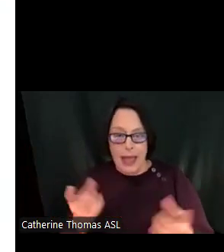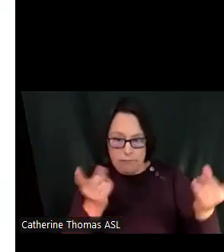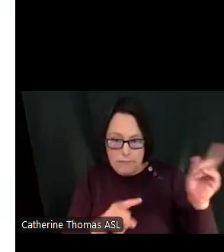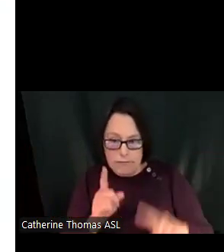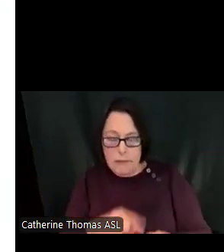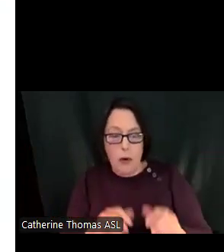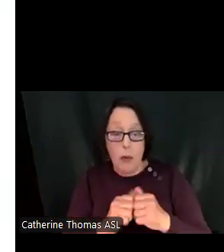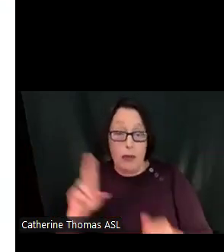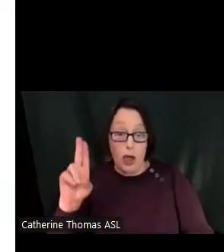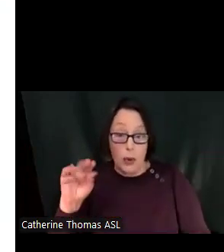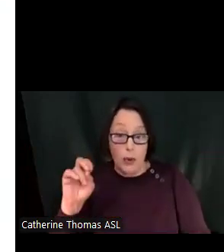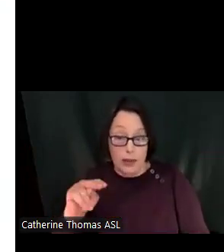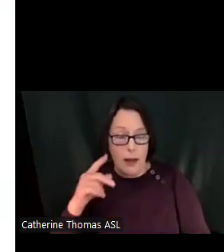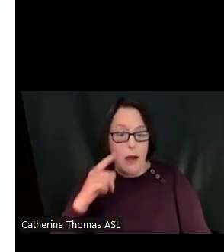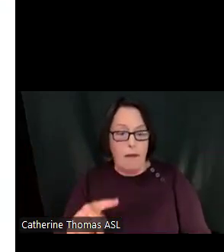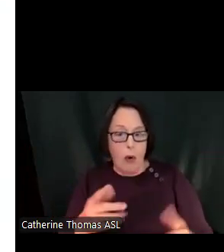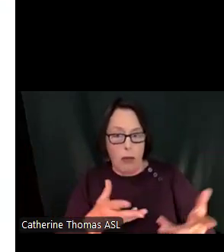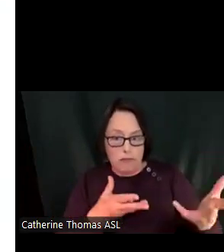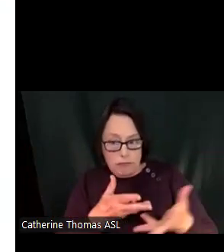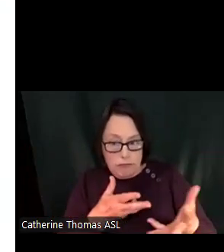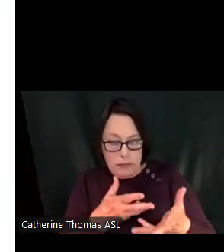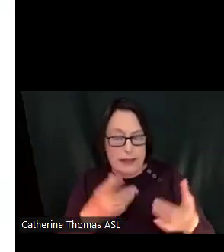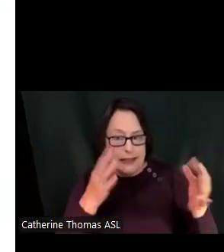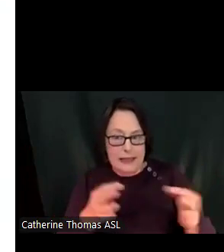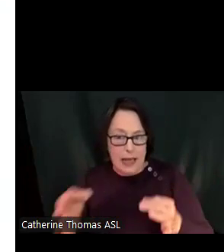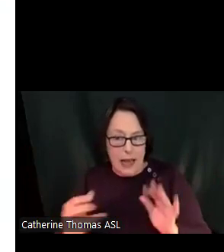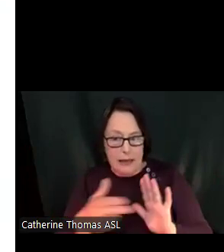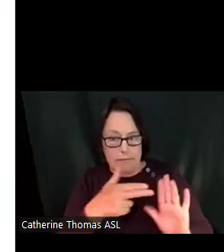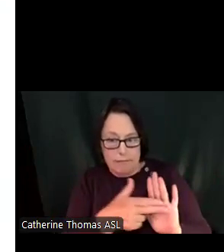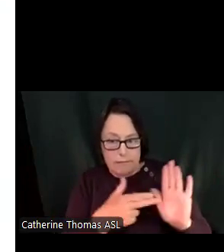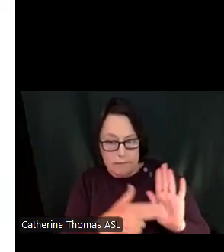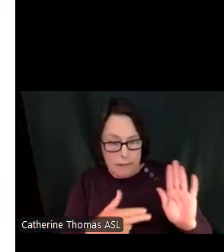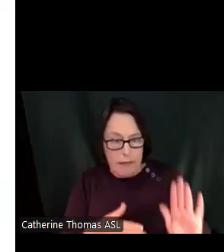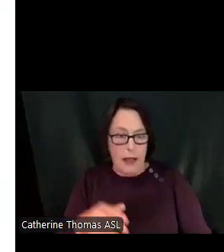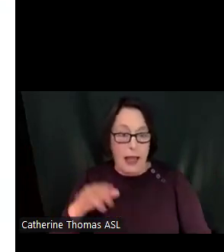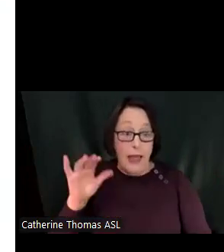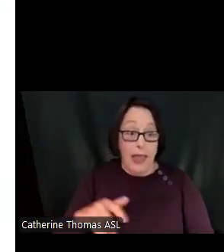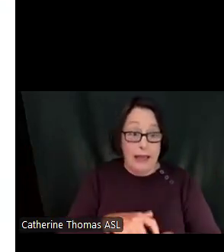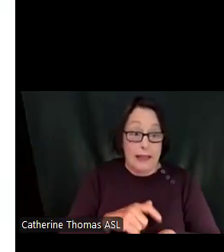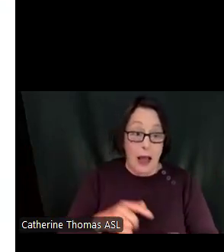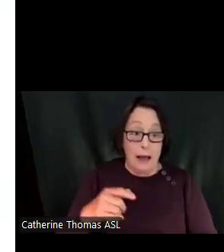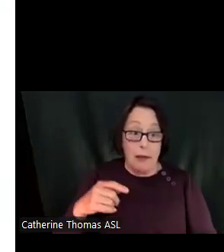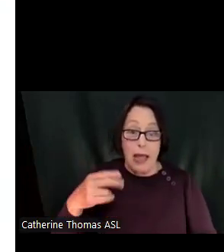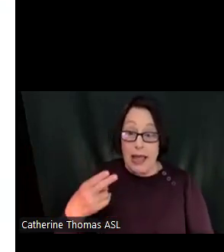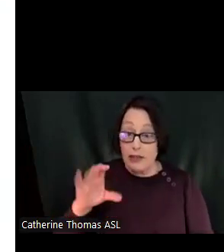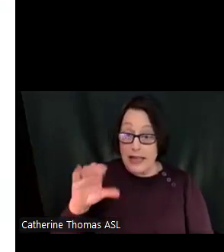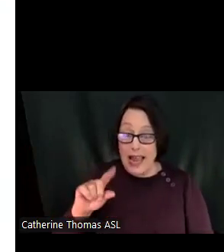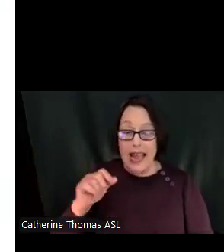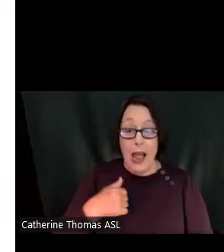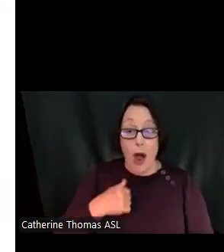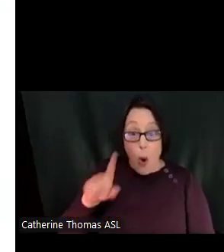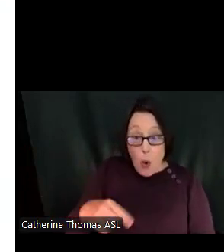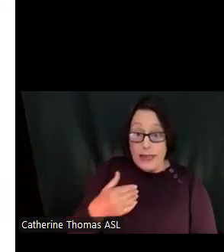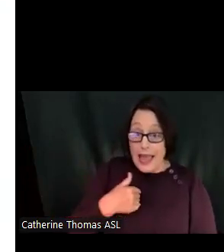United Union. At that time, HCA had the only coordinating entity contract and only